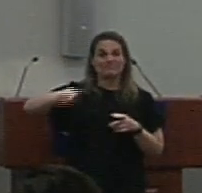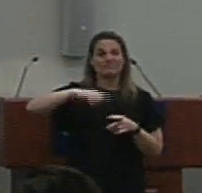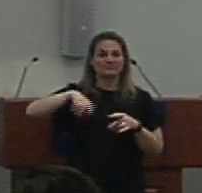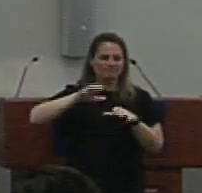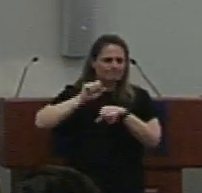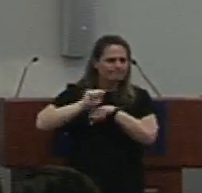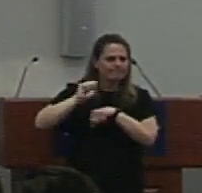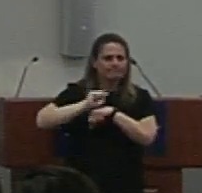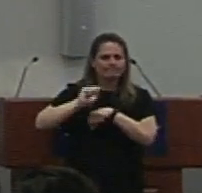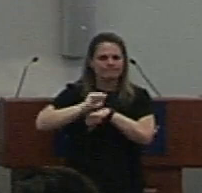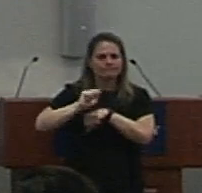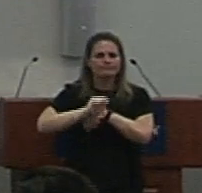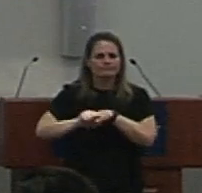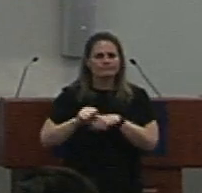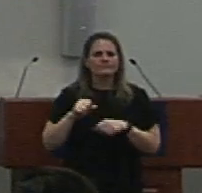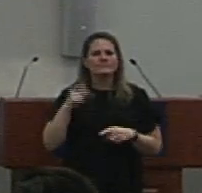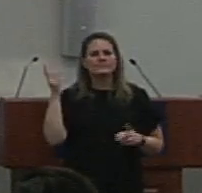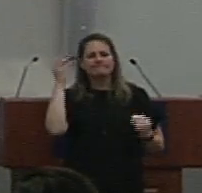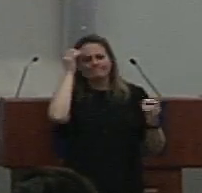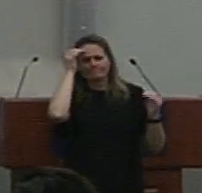advisory and